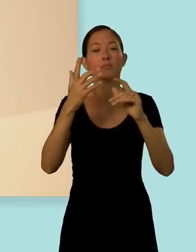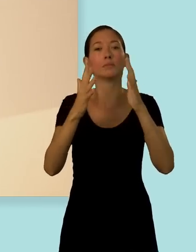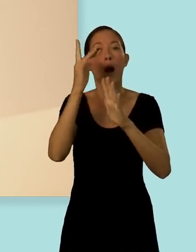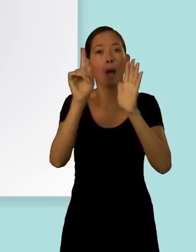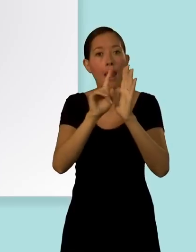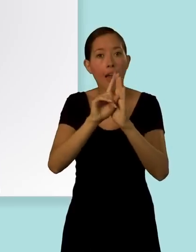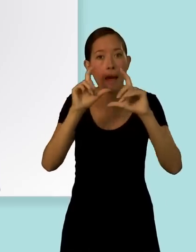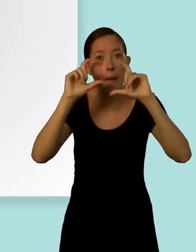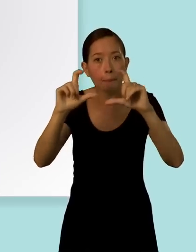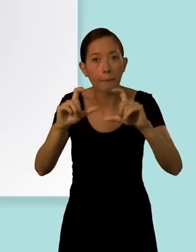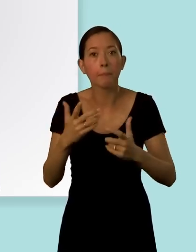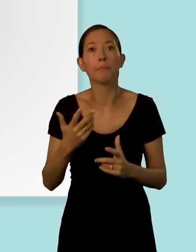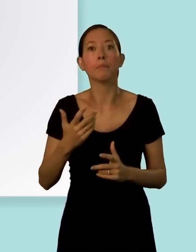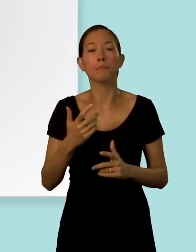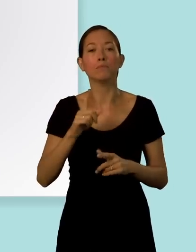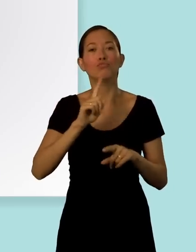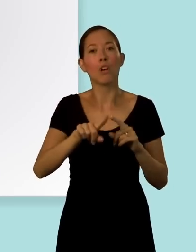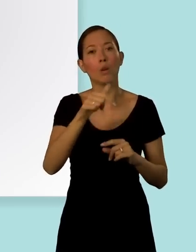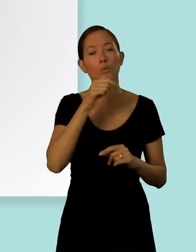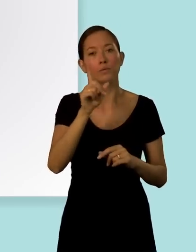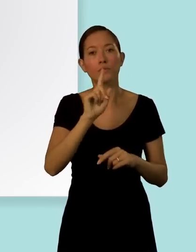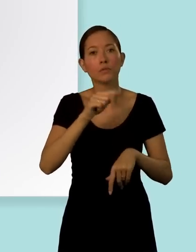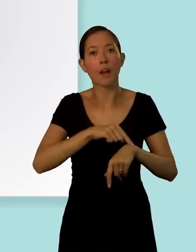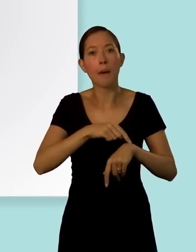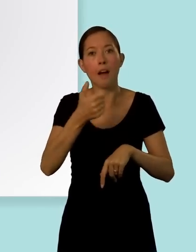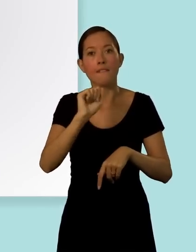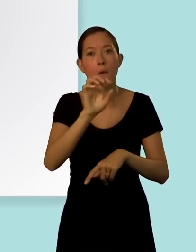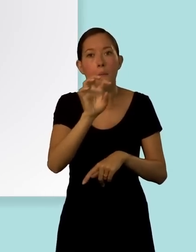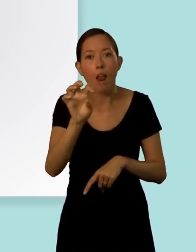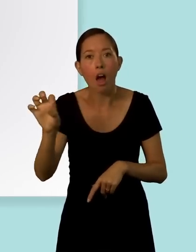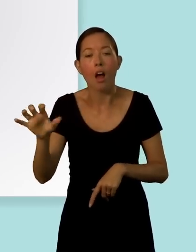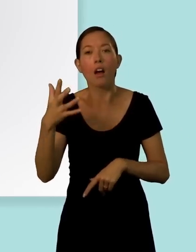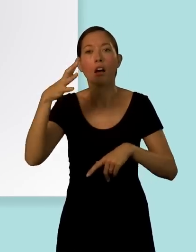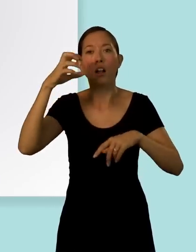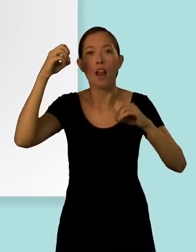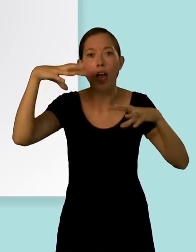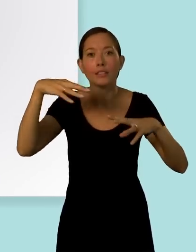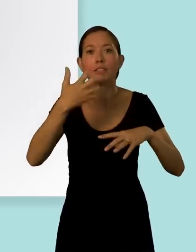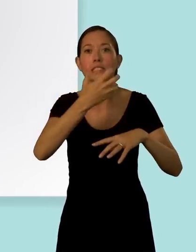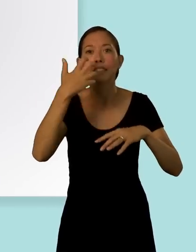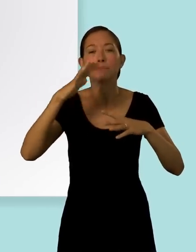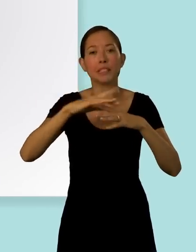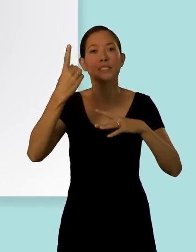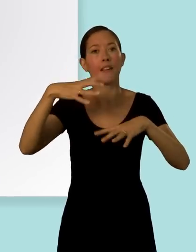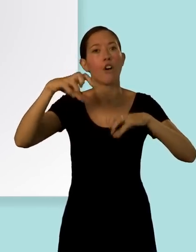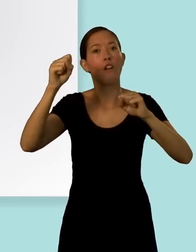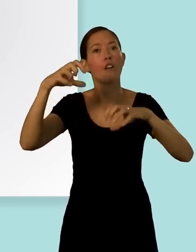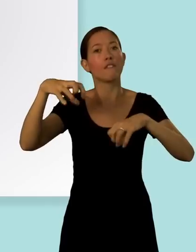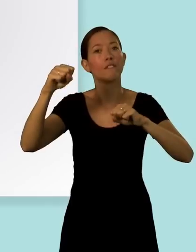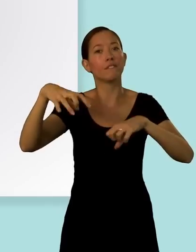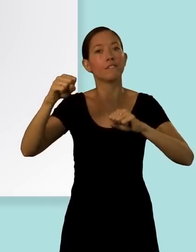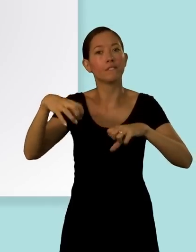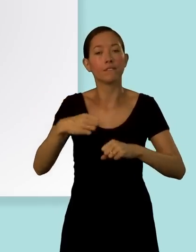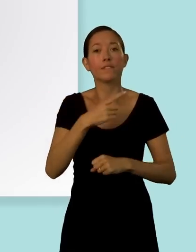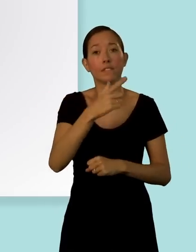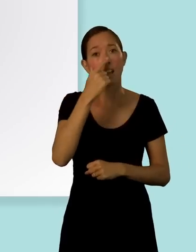using timers for your plugs, lights and heating systems to turn things on and off automatically. You could ask your